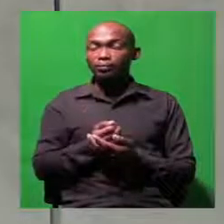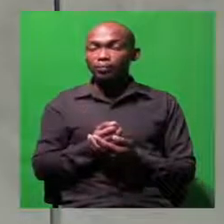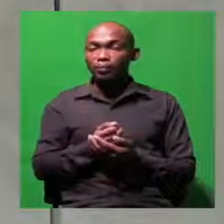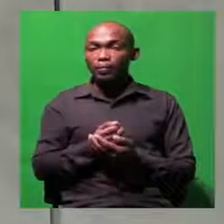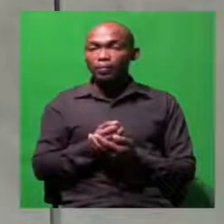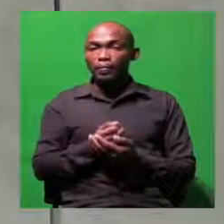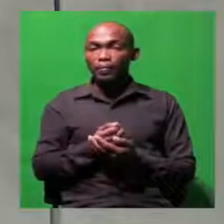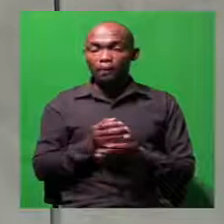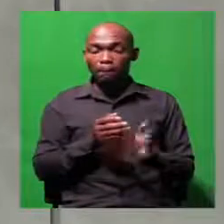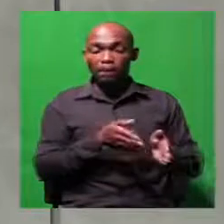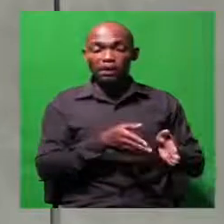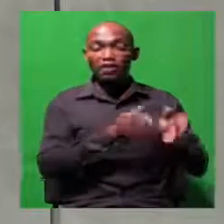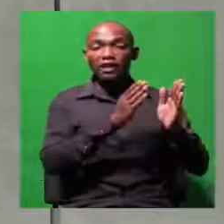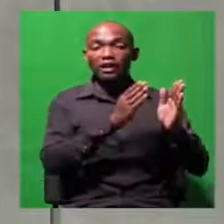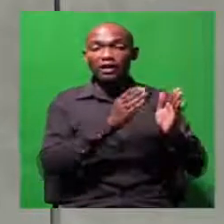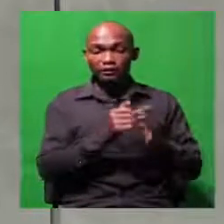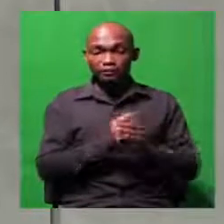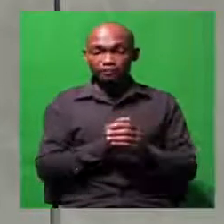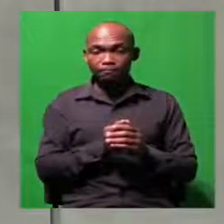method.